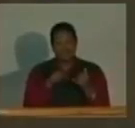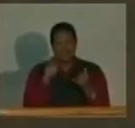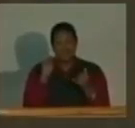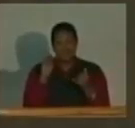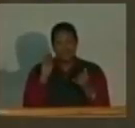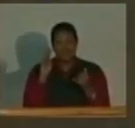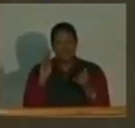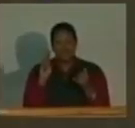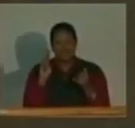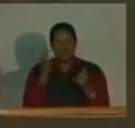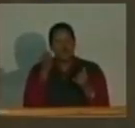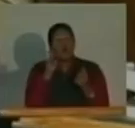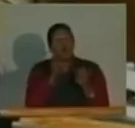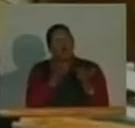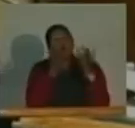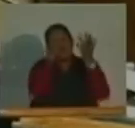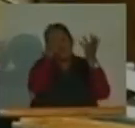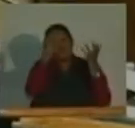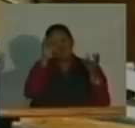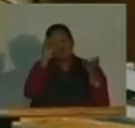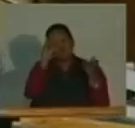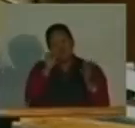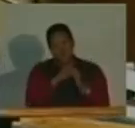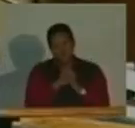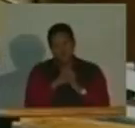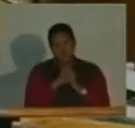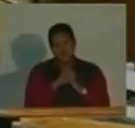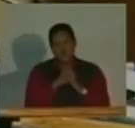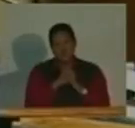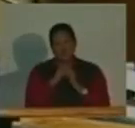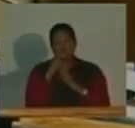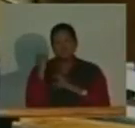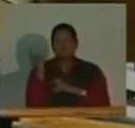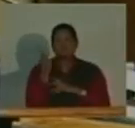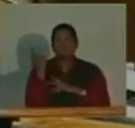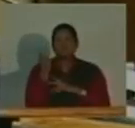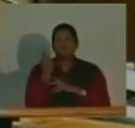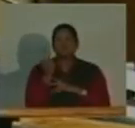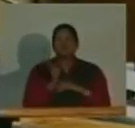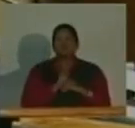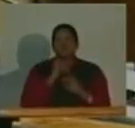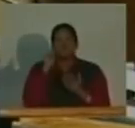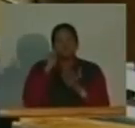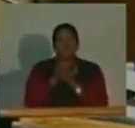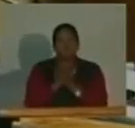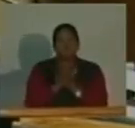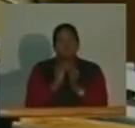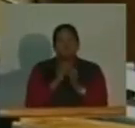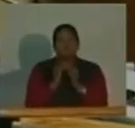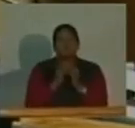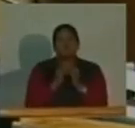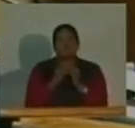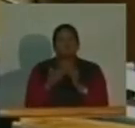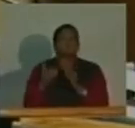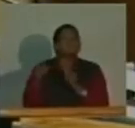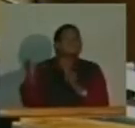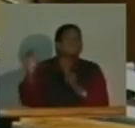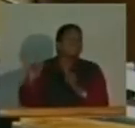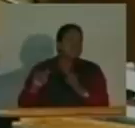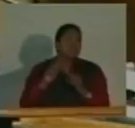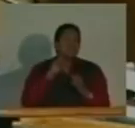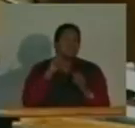MOU, our proposed MOU, is something that I believe has gone much further than is